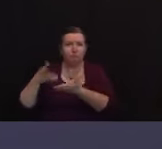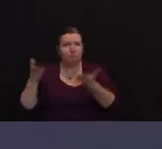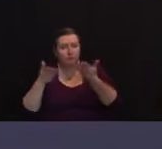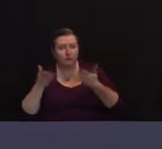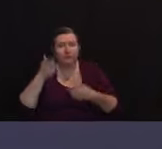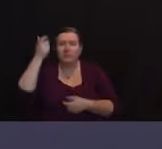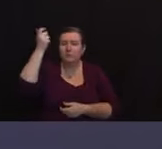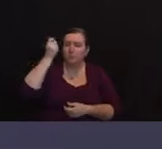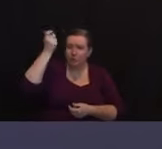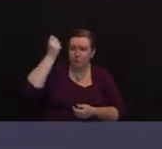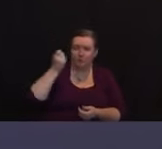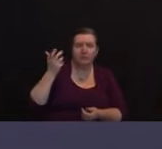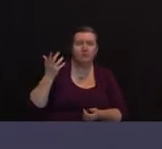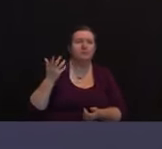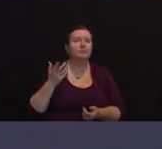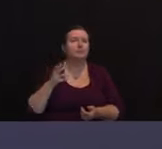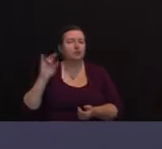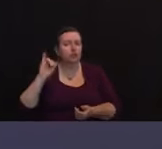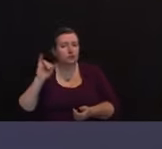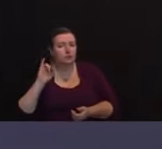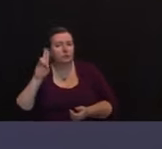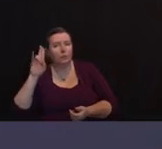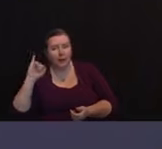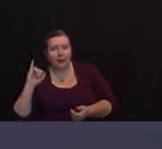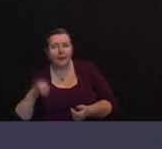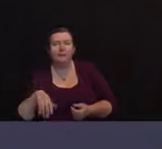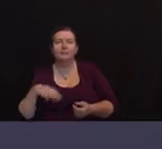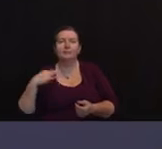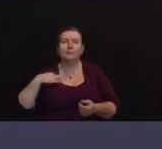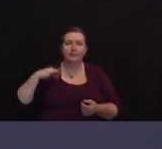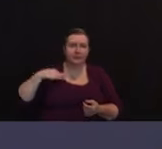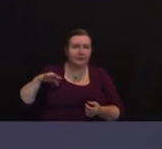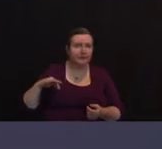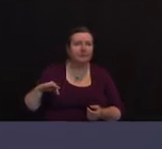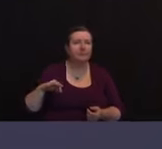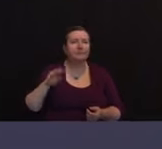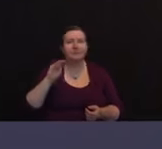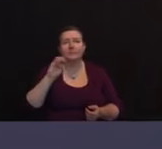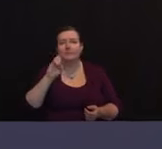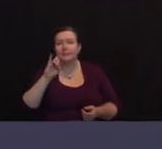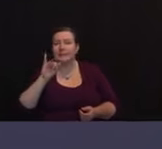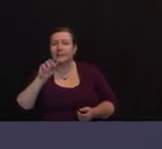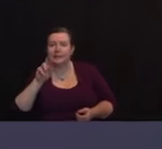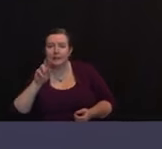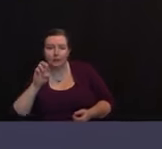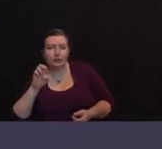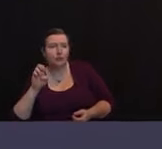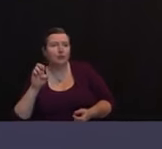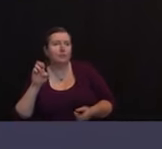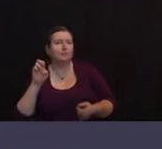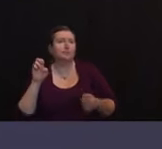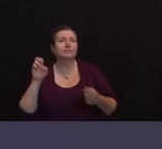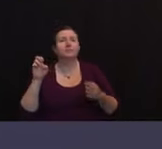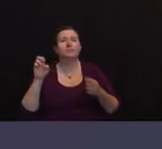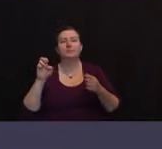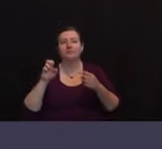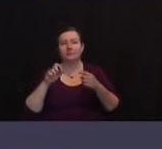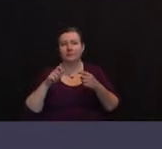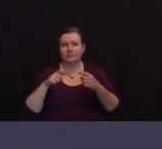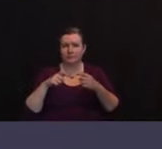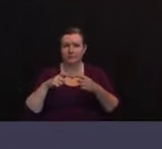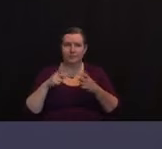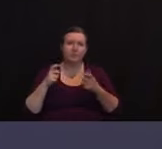expansion of Medicaid that we've seen over the past year, rental assistance, landlord